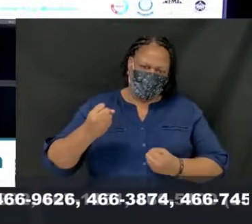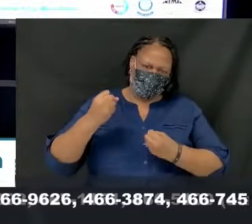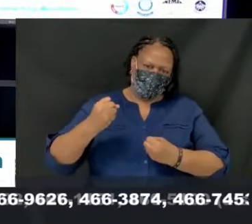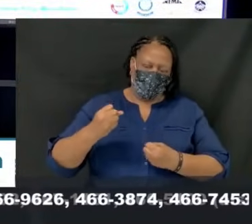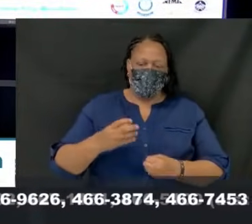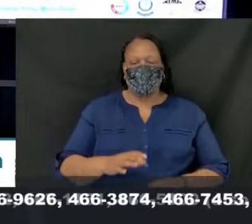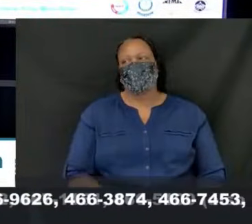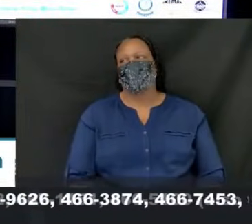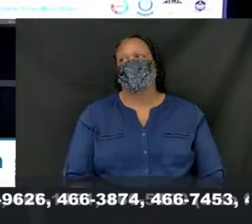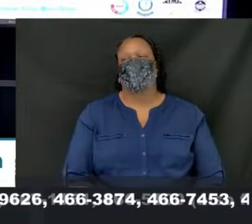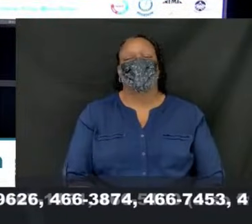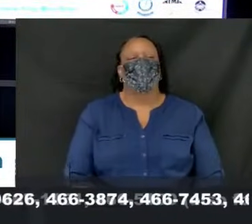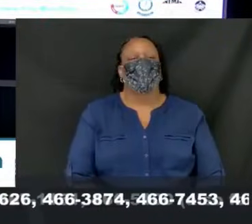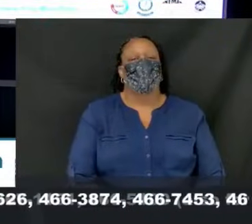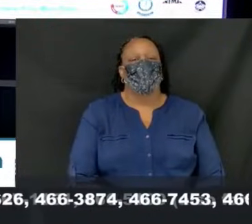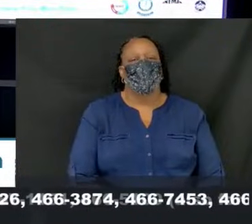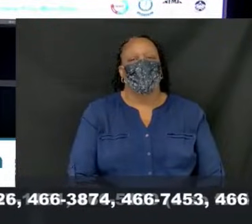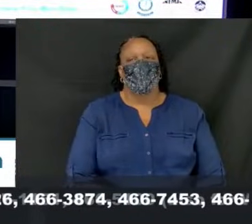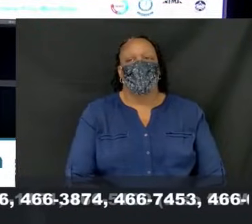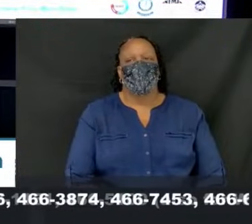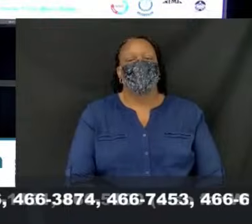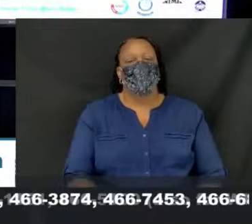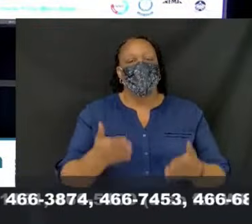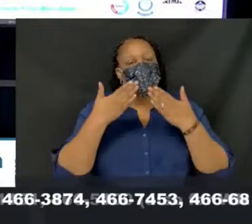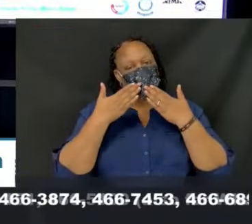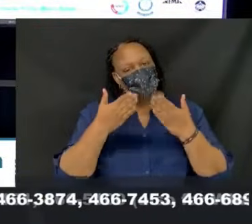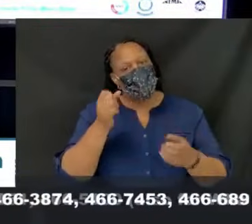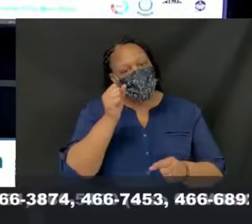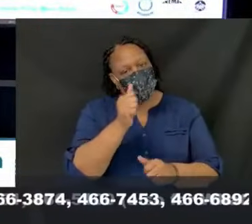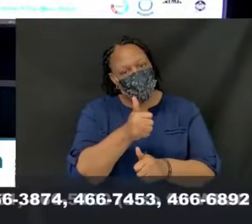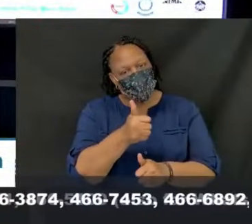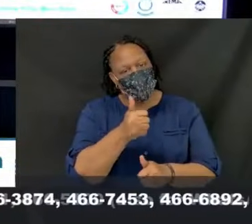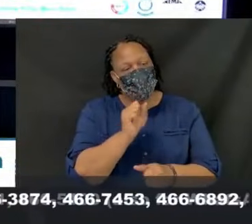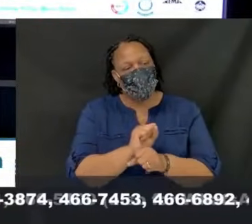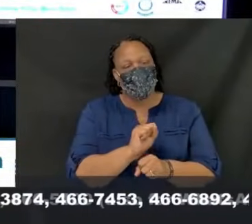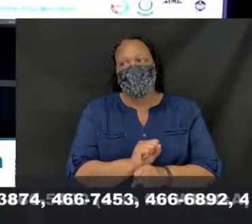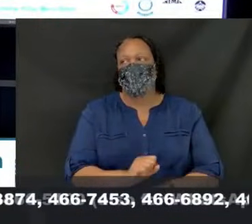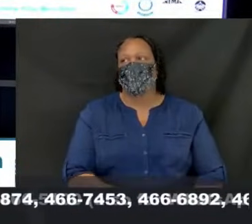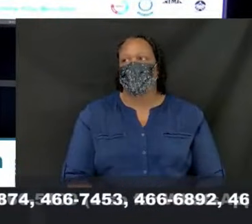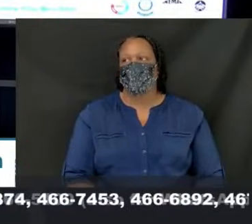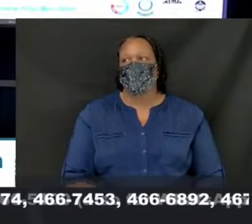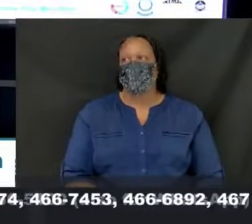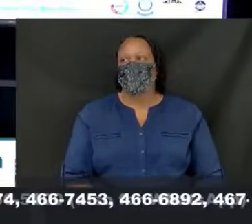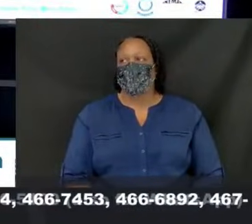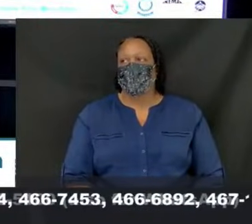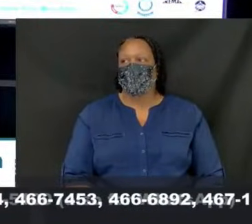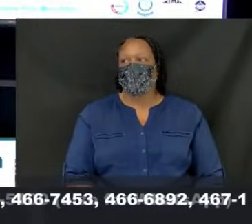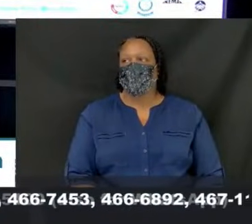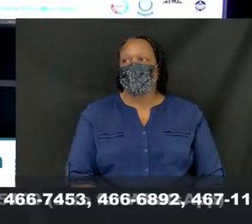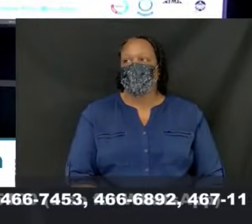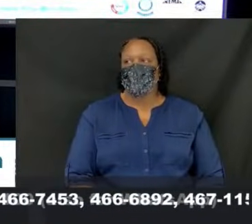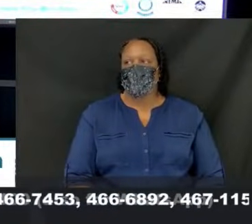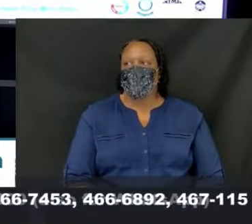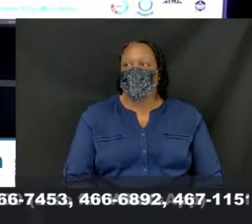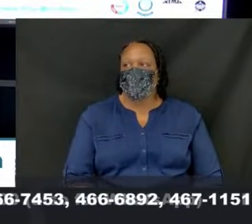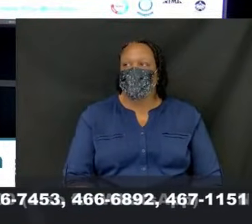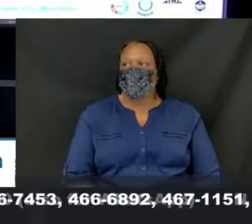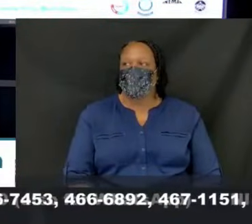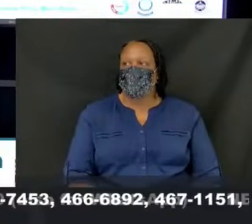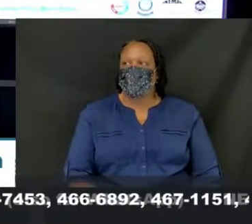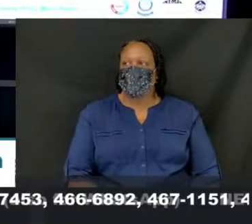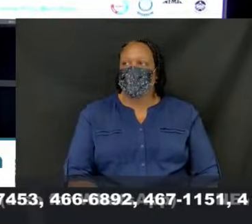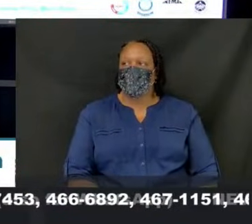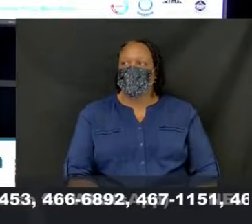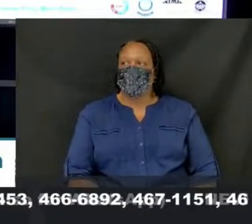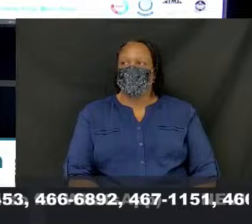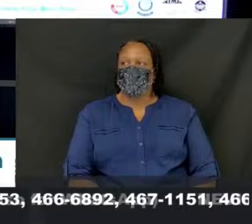I have some exciting news on behalf of NEMO, where we will be celebrating the International Day for Disaster Risk Reduction, and